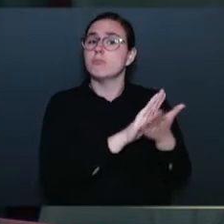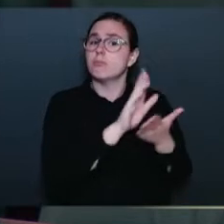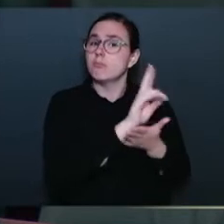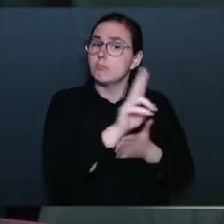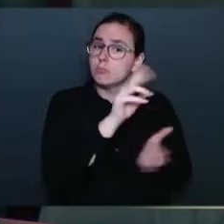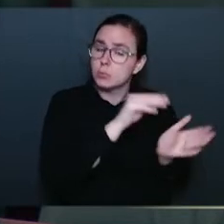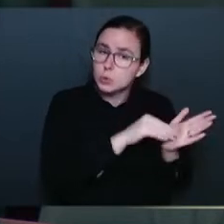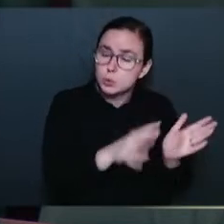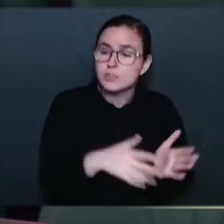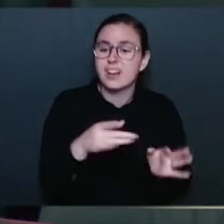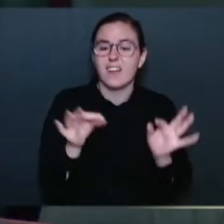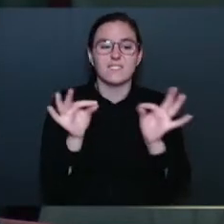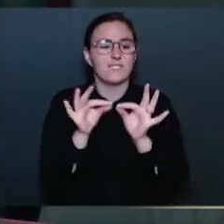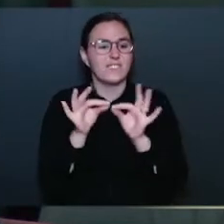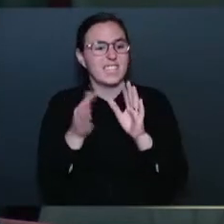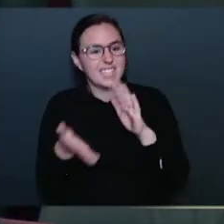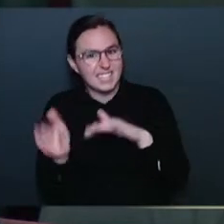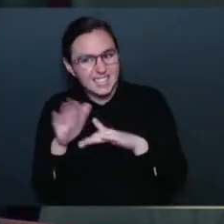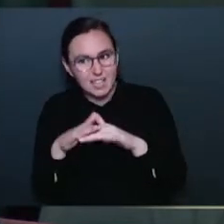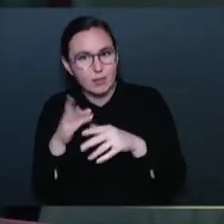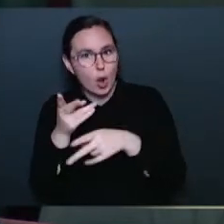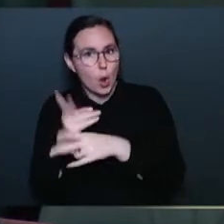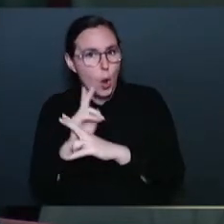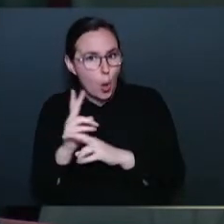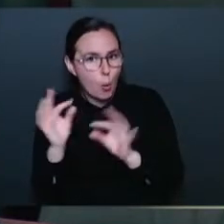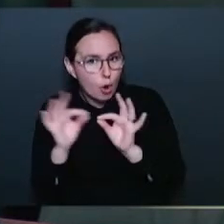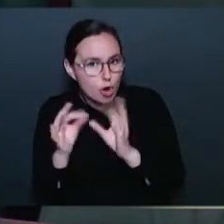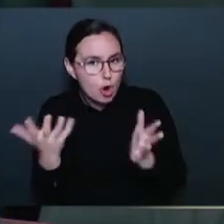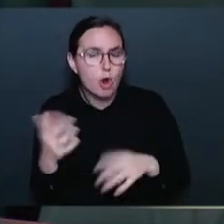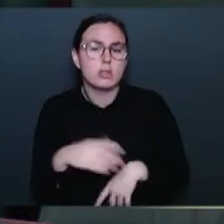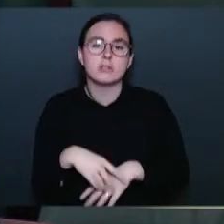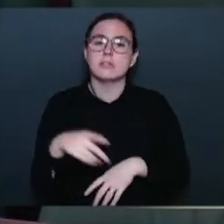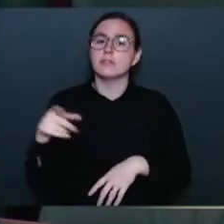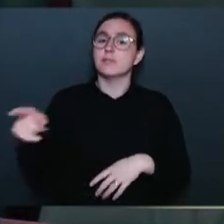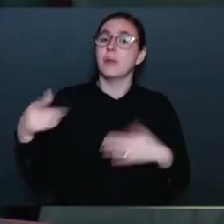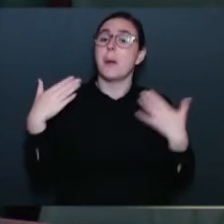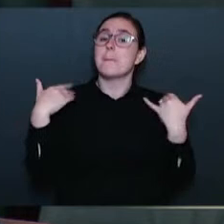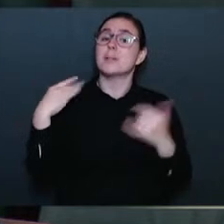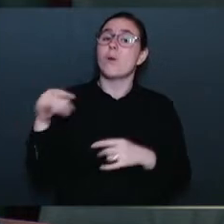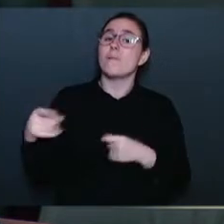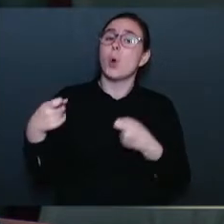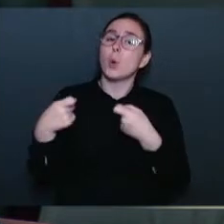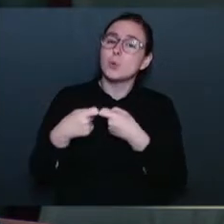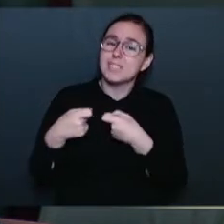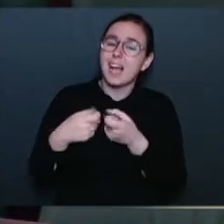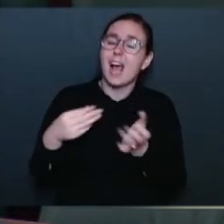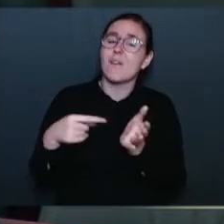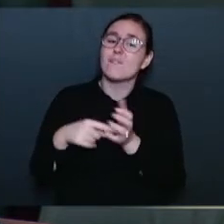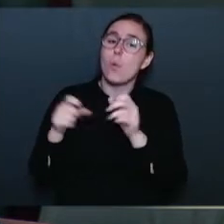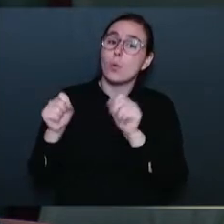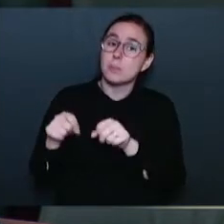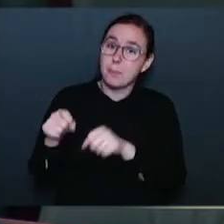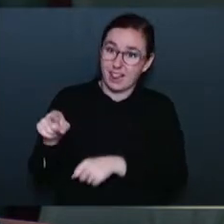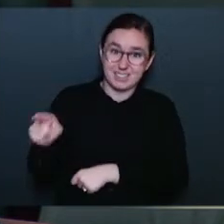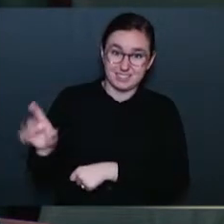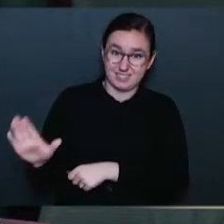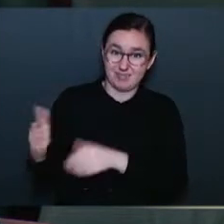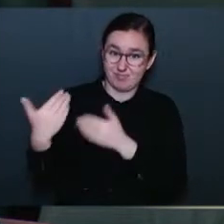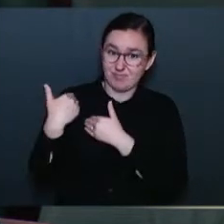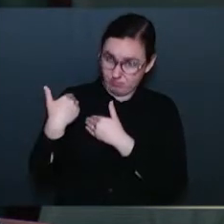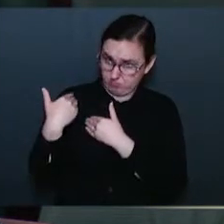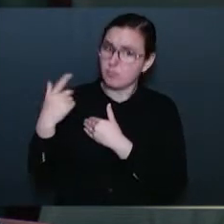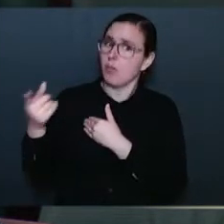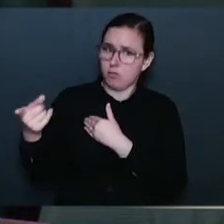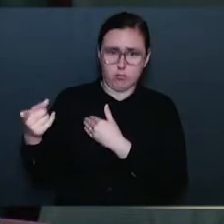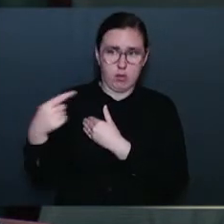minister to take a closer look at it we have only come forward with an initial package on affordability and we intend to develop more more